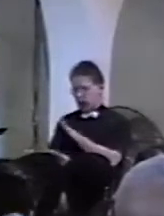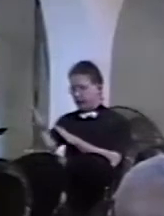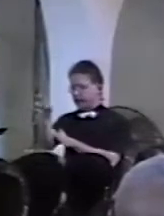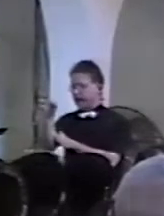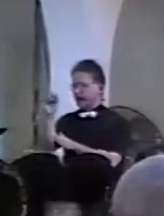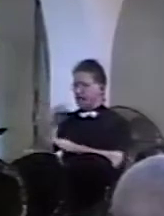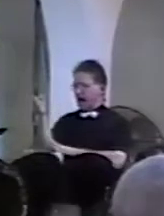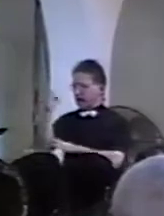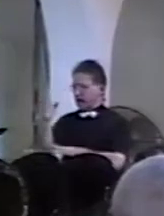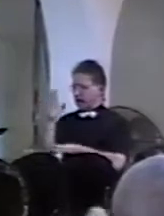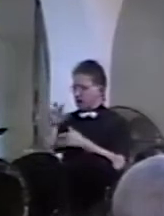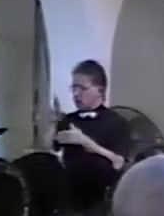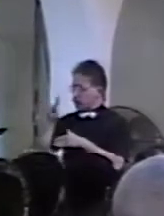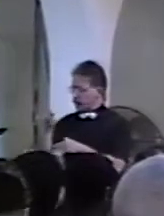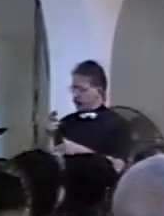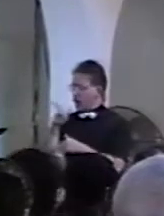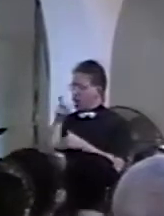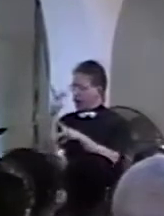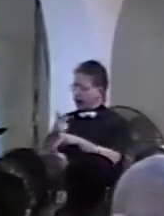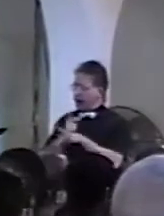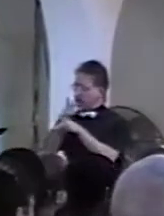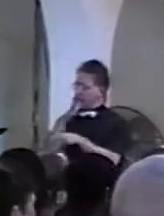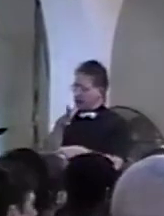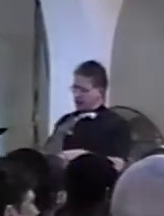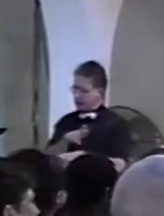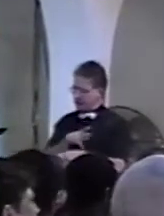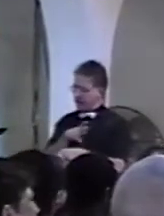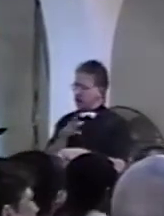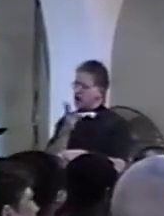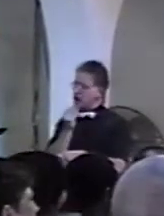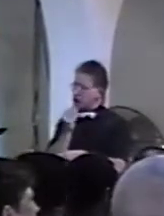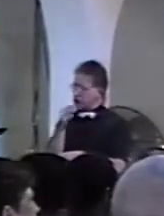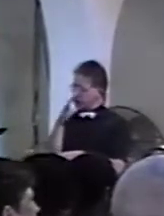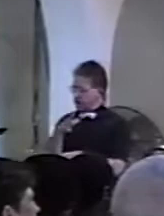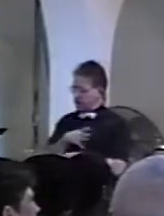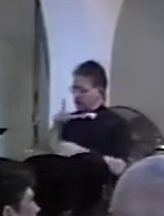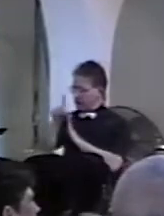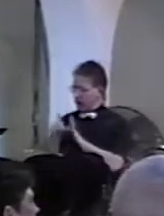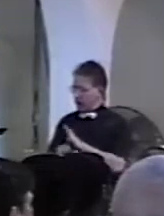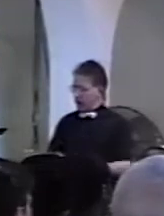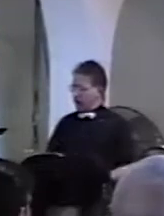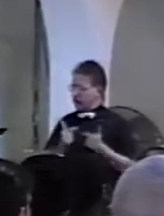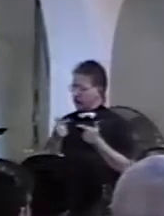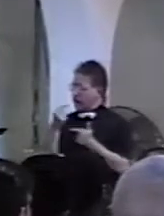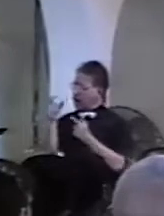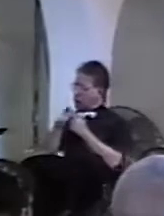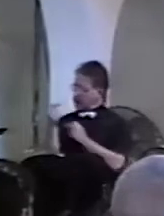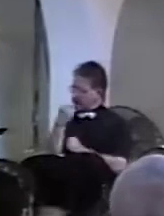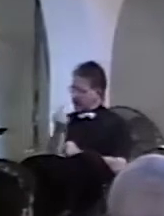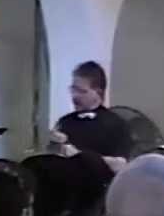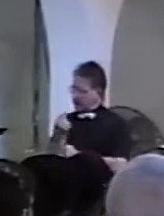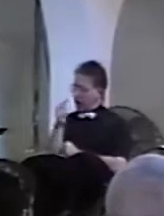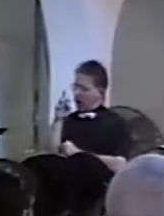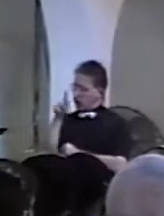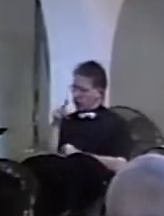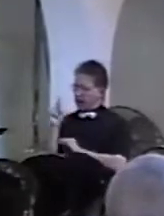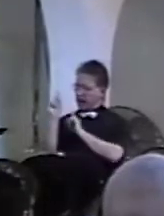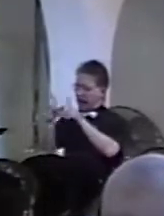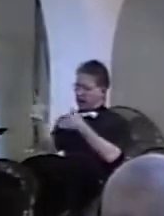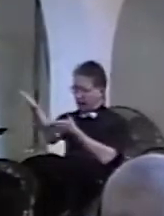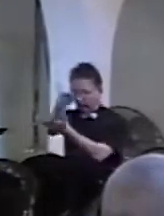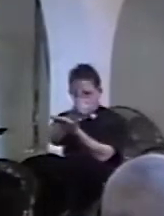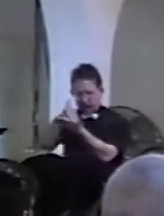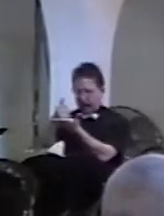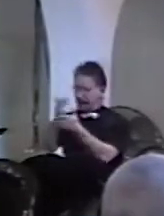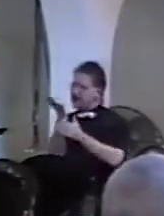oh my God, it was Ruth who kept her mother, Jewish mother-in-law, alive. The word of God said that Ruth went out and she cleaned